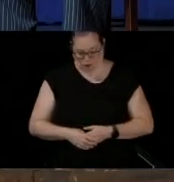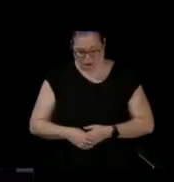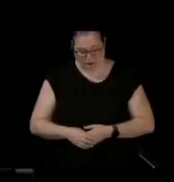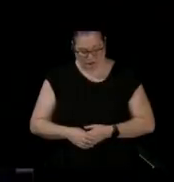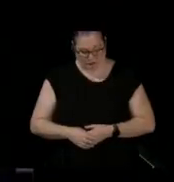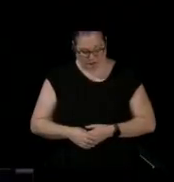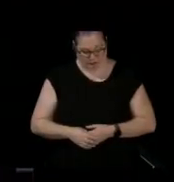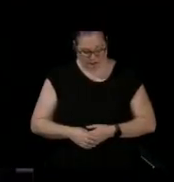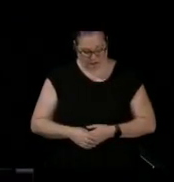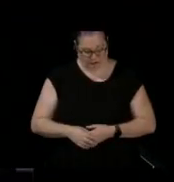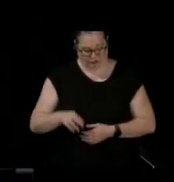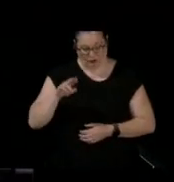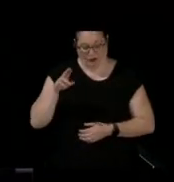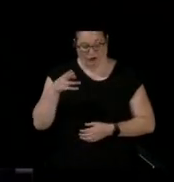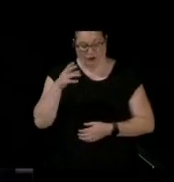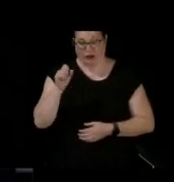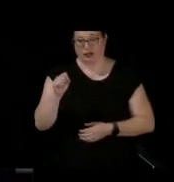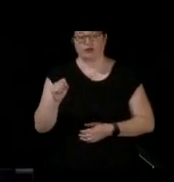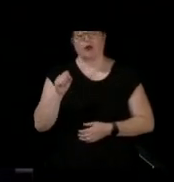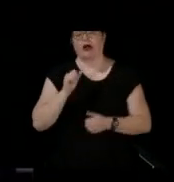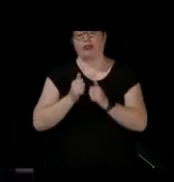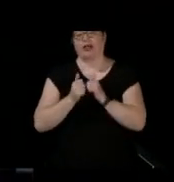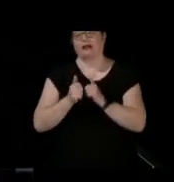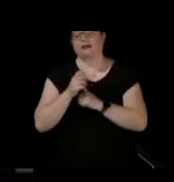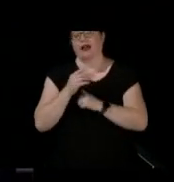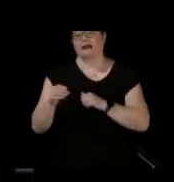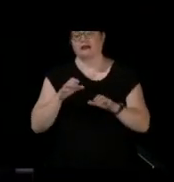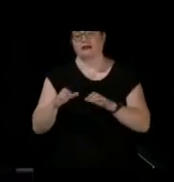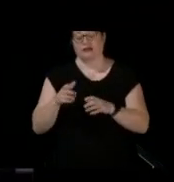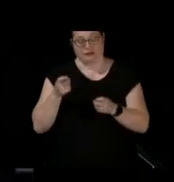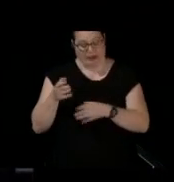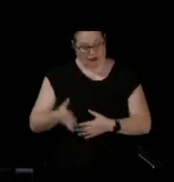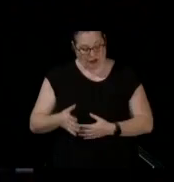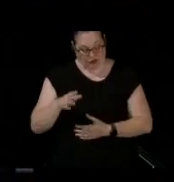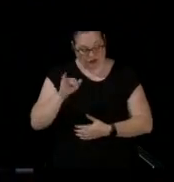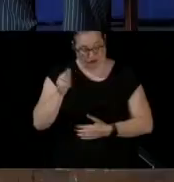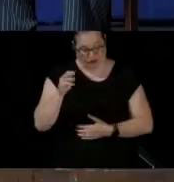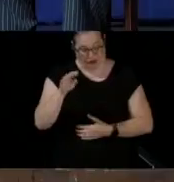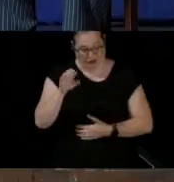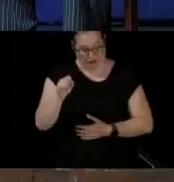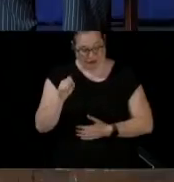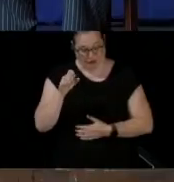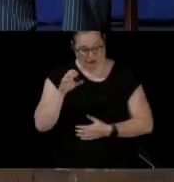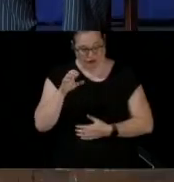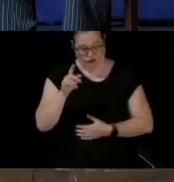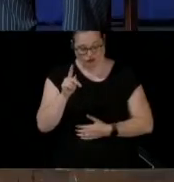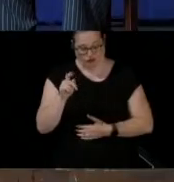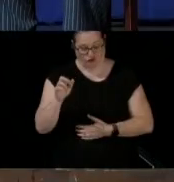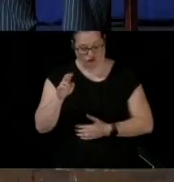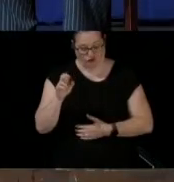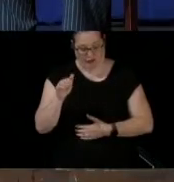River Hill High School Athletic and Activities Director, Mr. James Creighton.